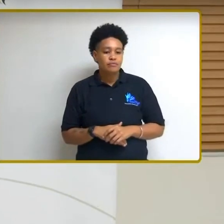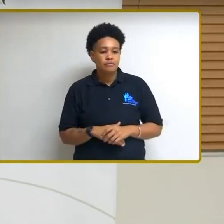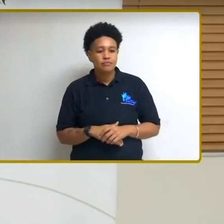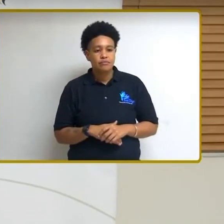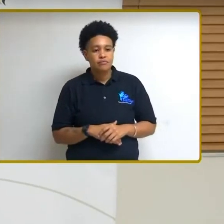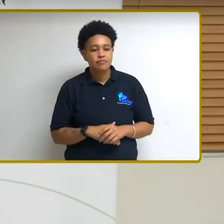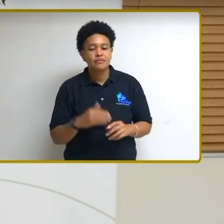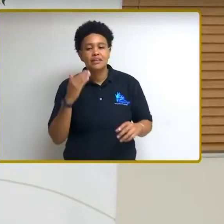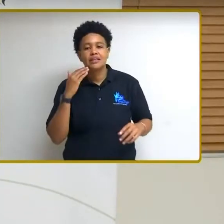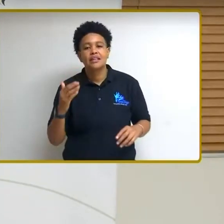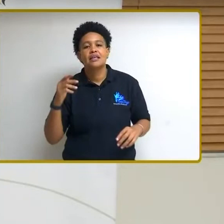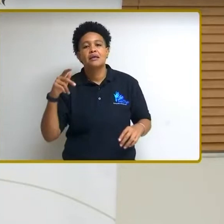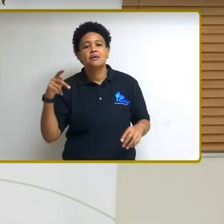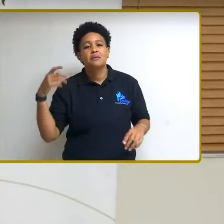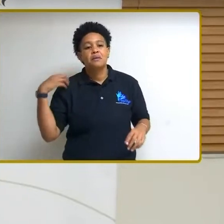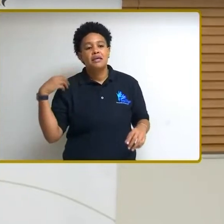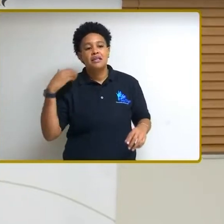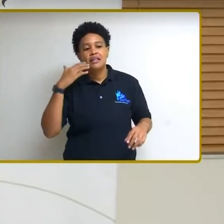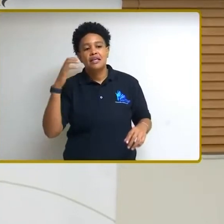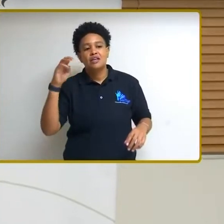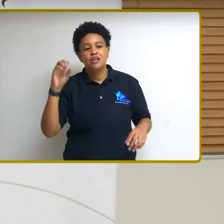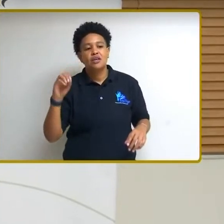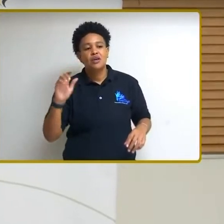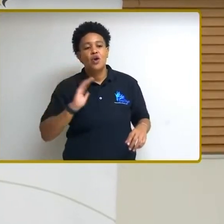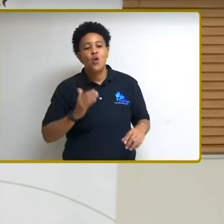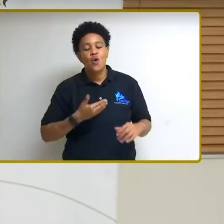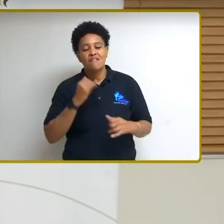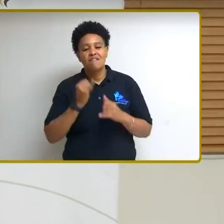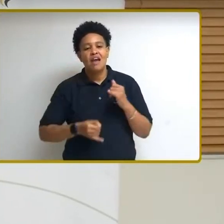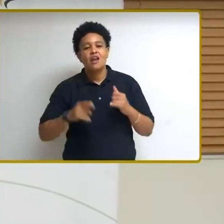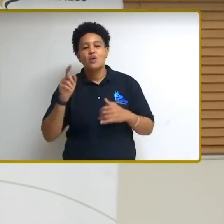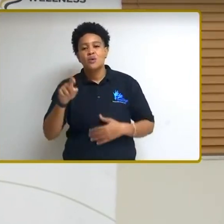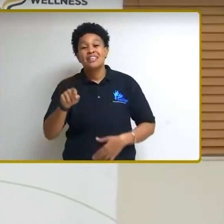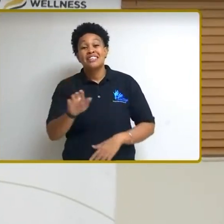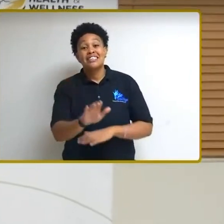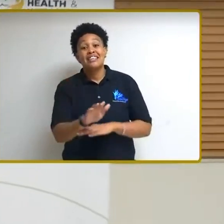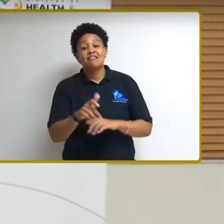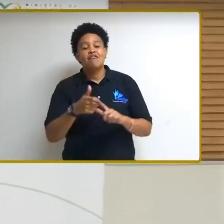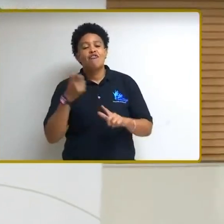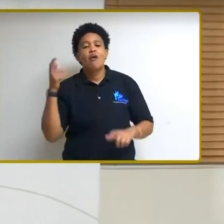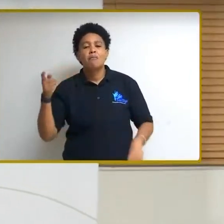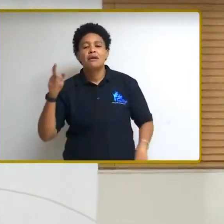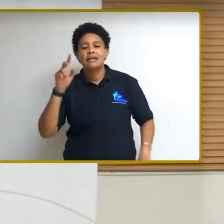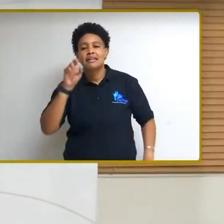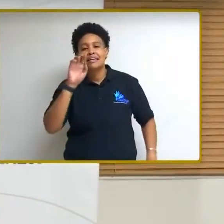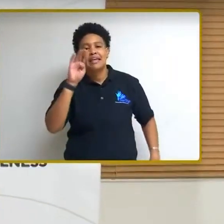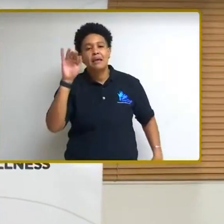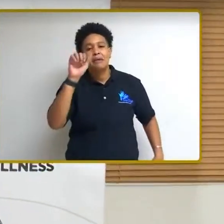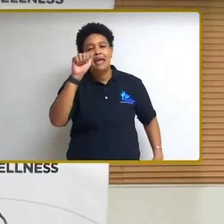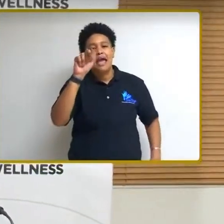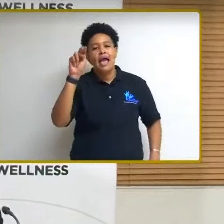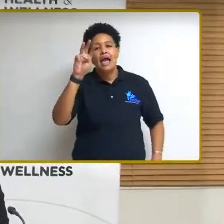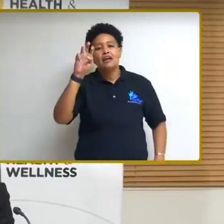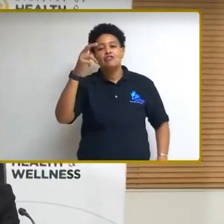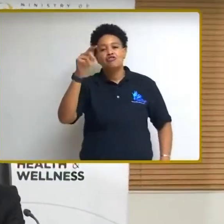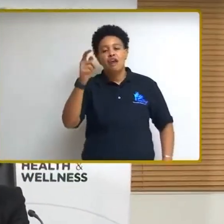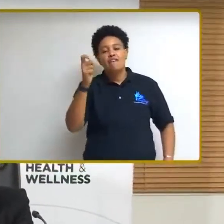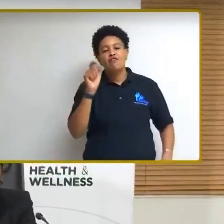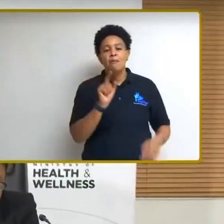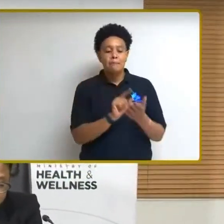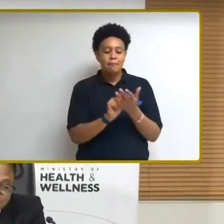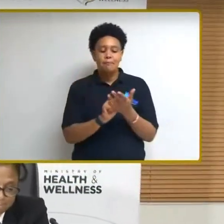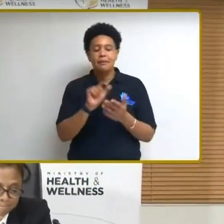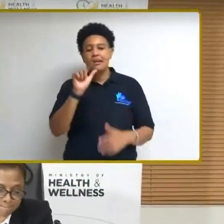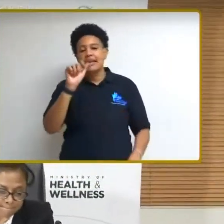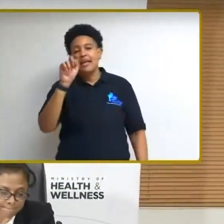Okay. Thank you, PS. Thank you, CMO. Our final question this evening comes to us from Debbie-Ann Wright of the Gleaner.